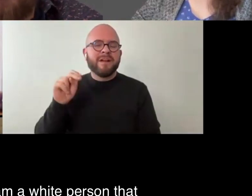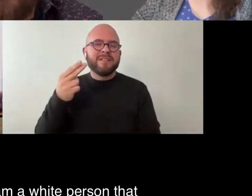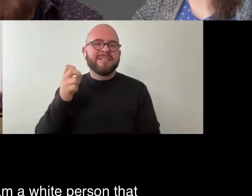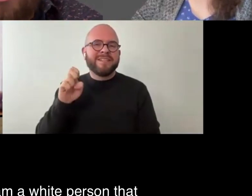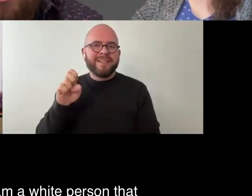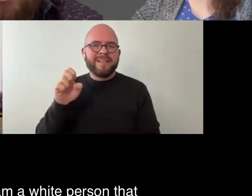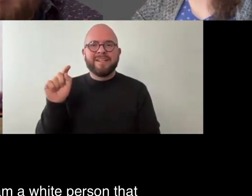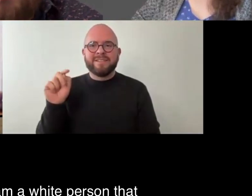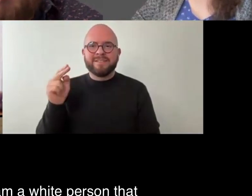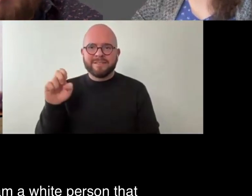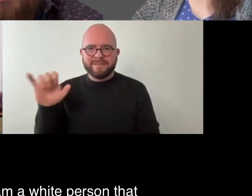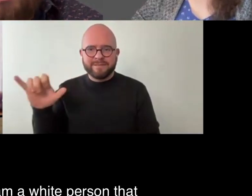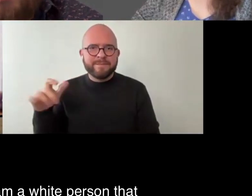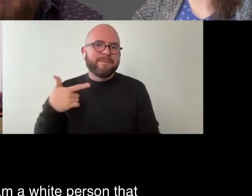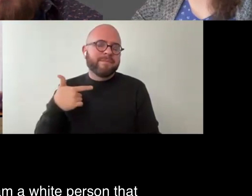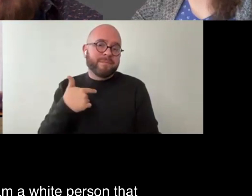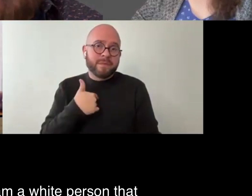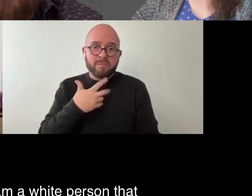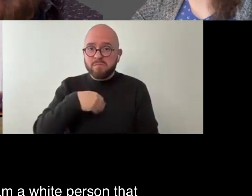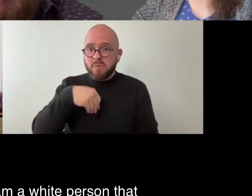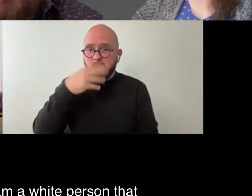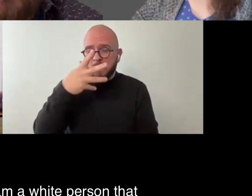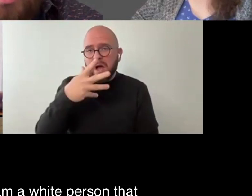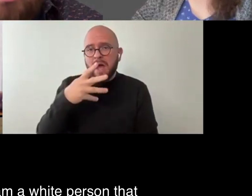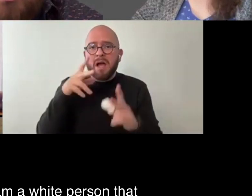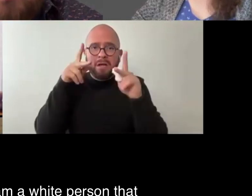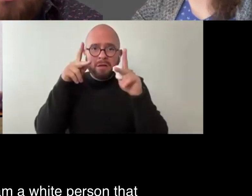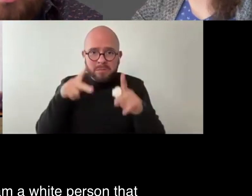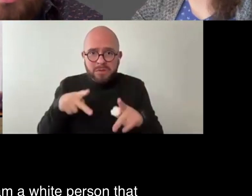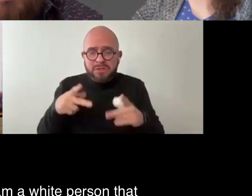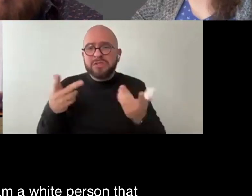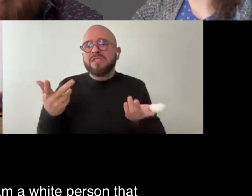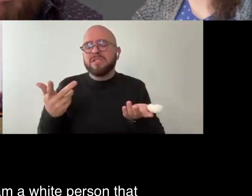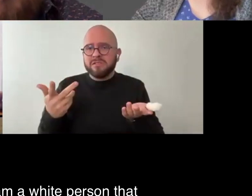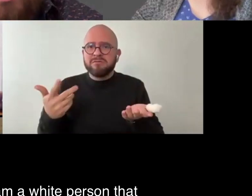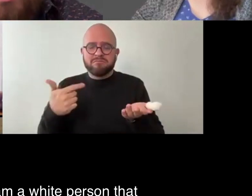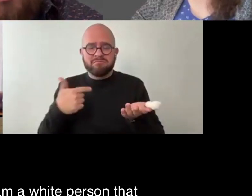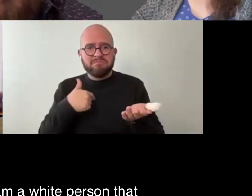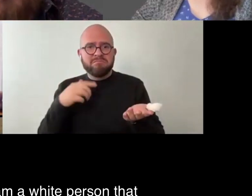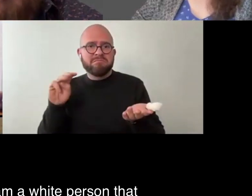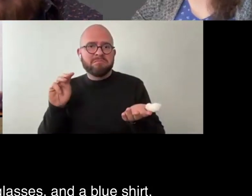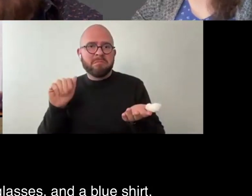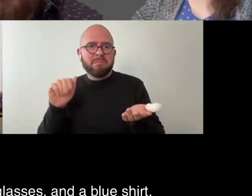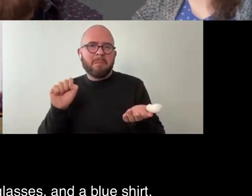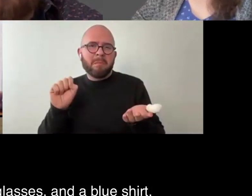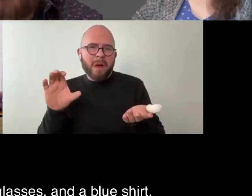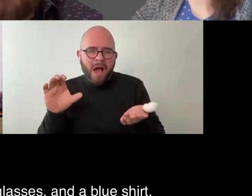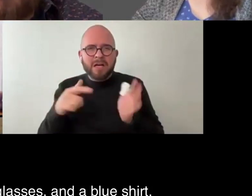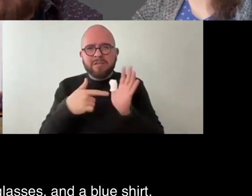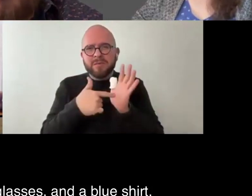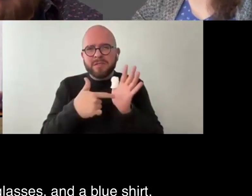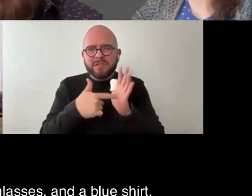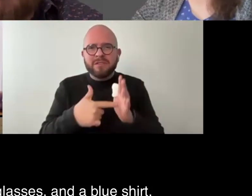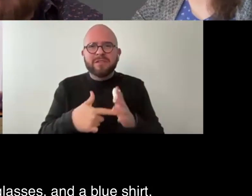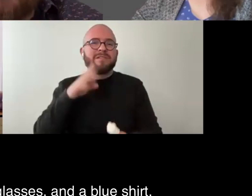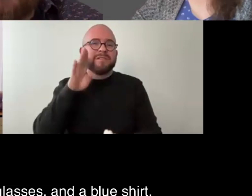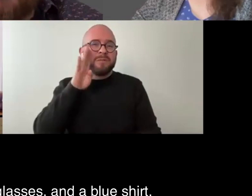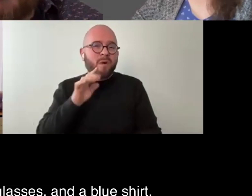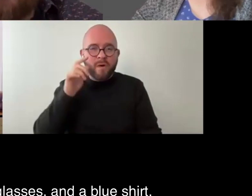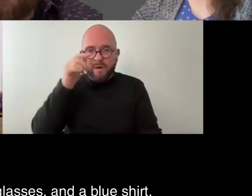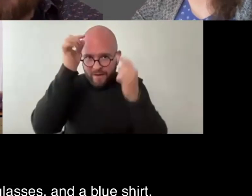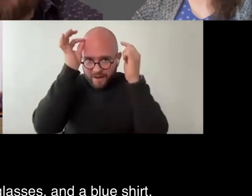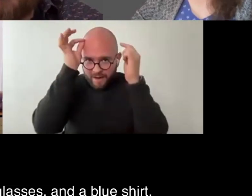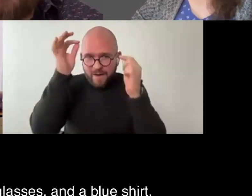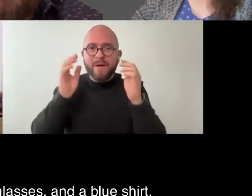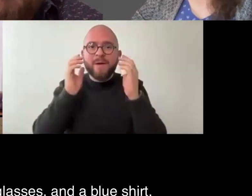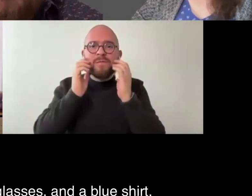I am a white person that is masculine presenting with brown hair, a brown beard, brown glasses,